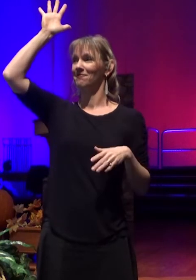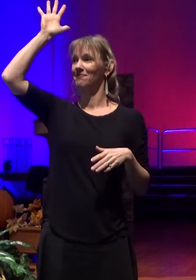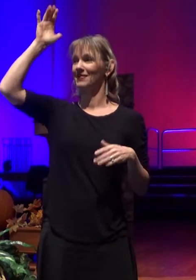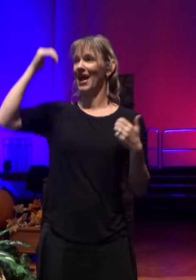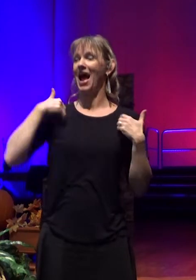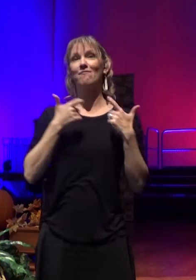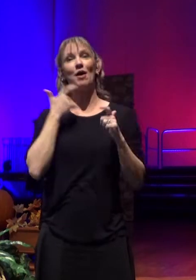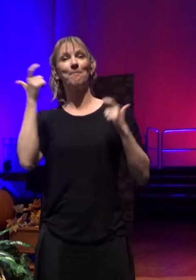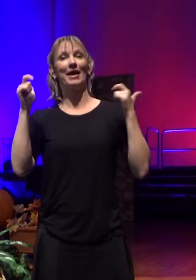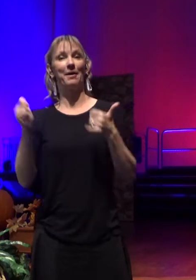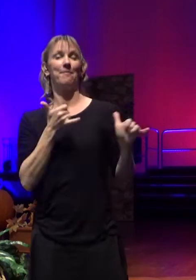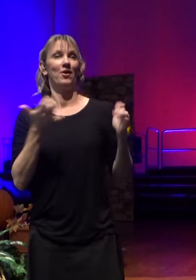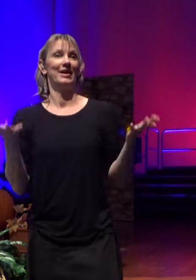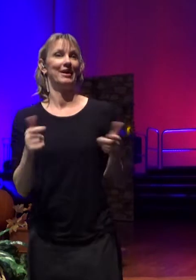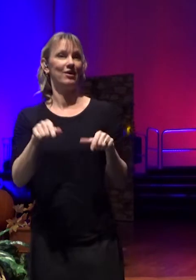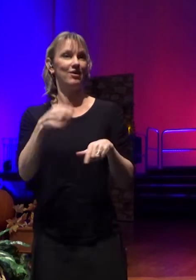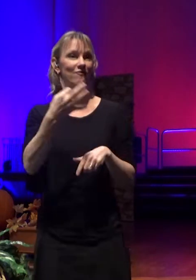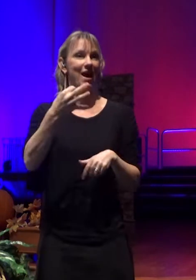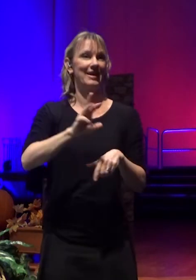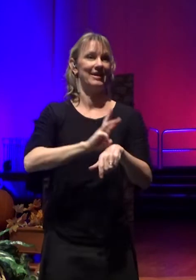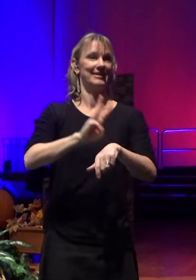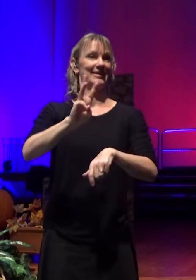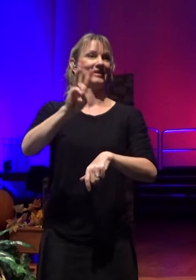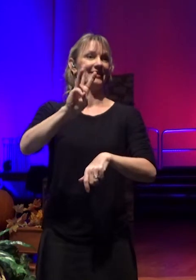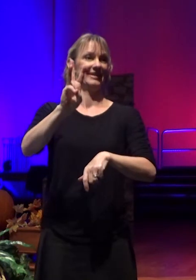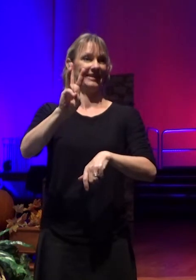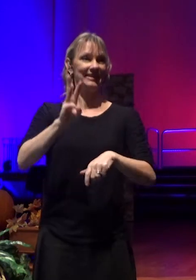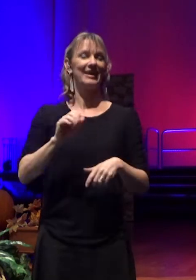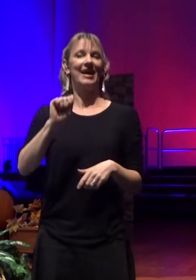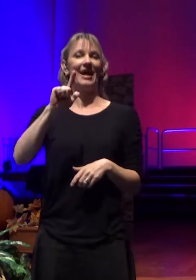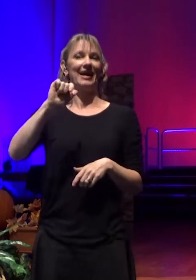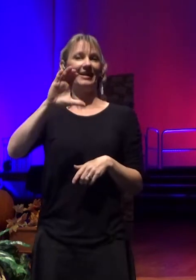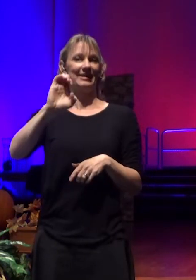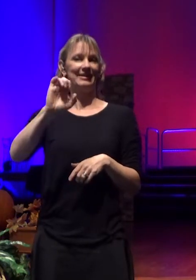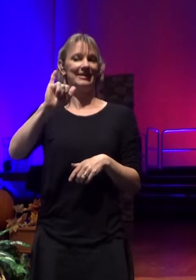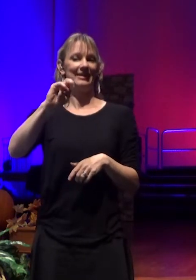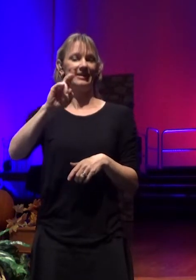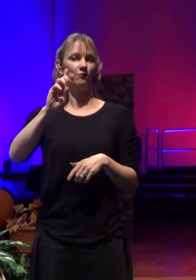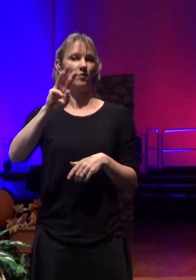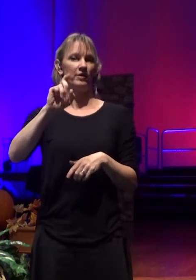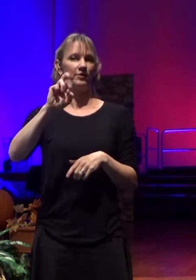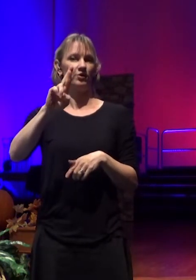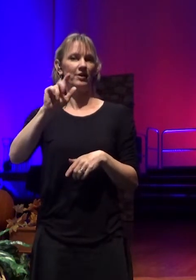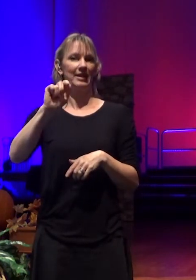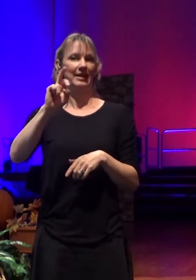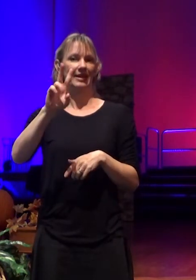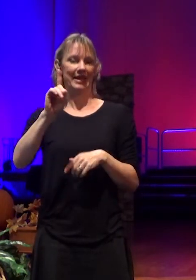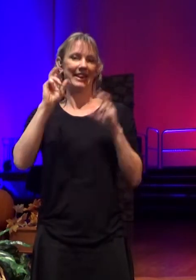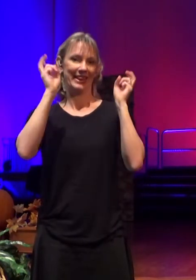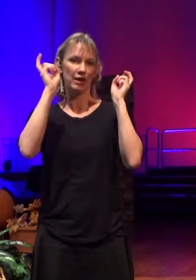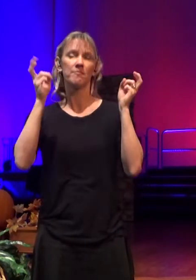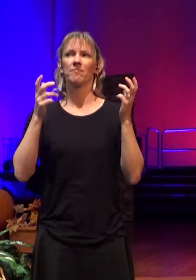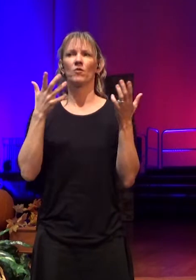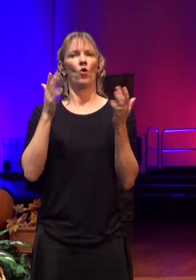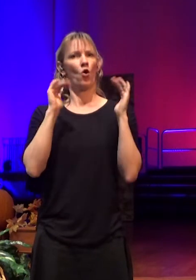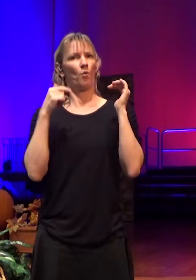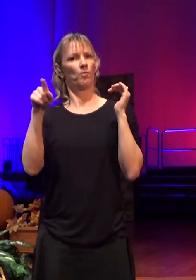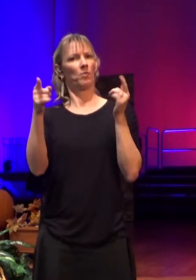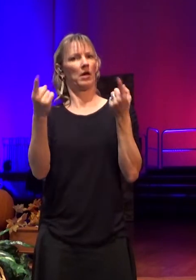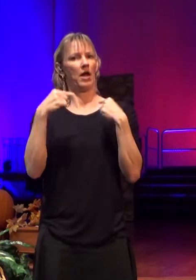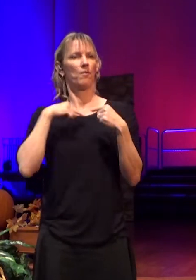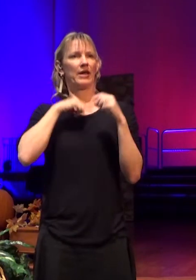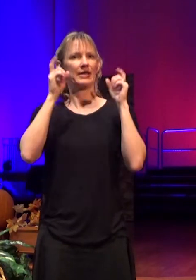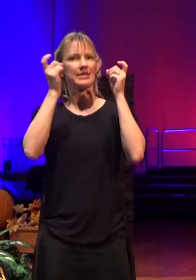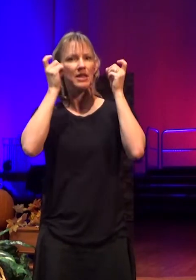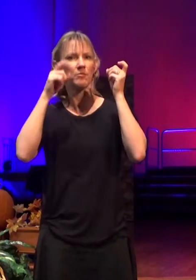grateful. Having a big party here on Friday, 6 p.m., Alice in Wonderland theme. Hope you can let us